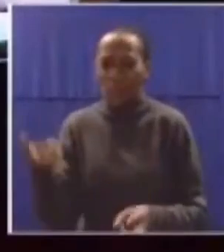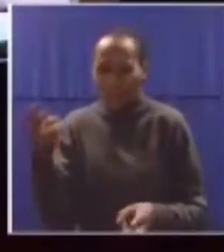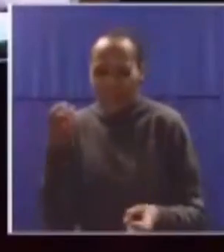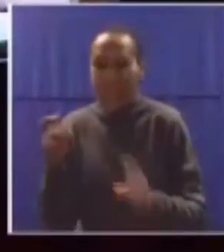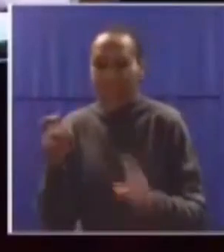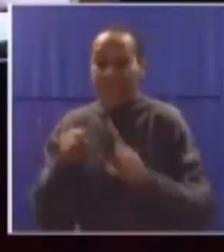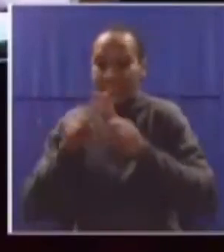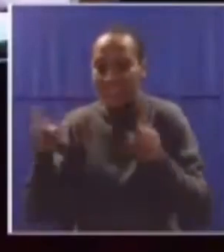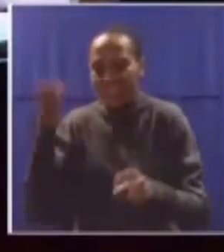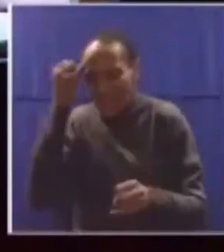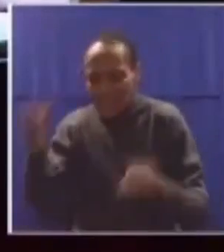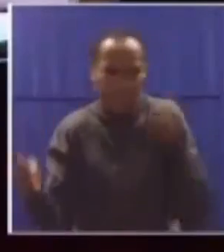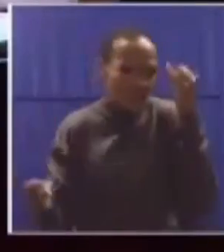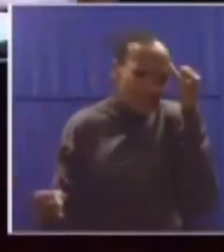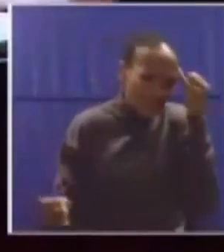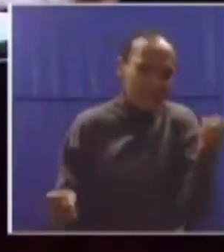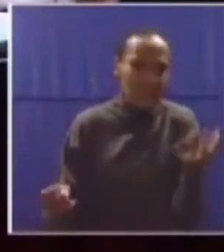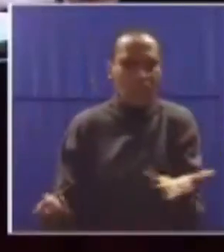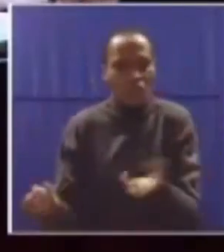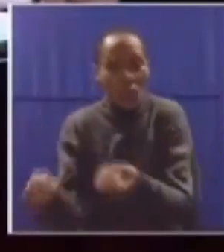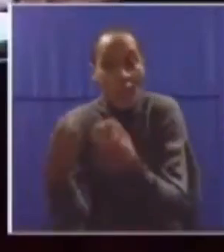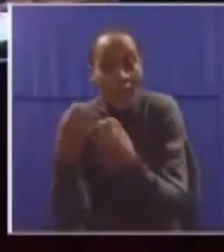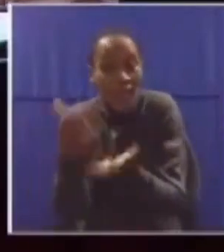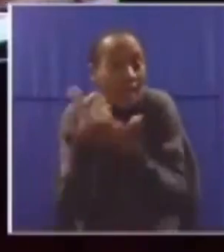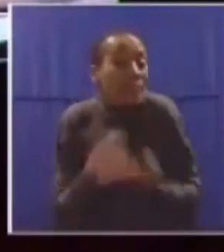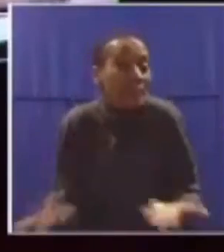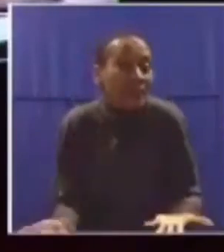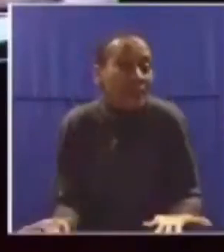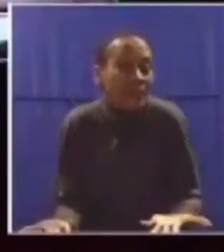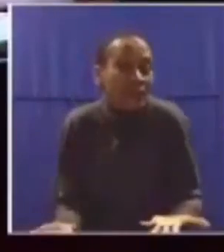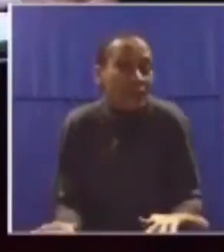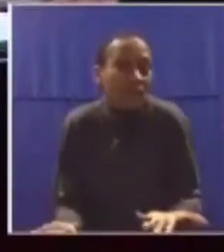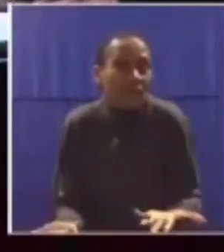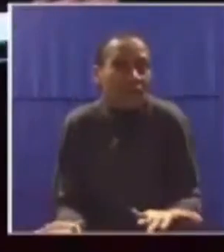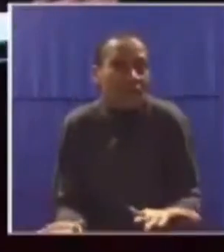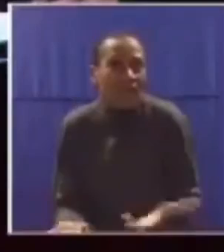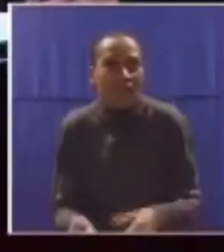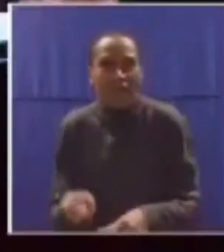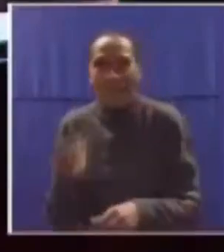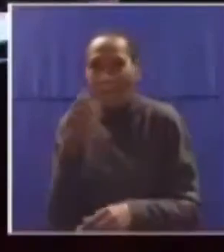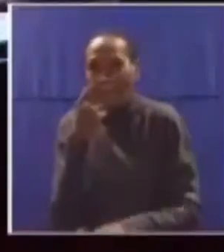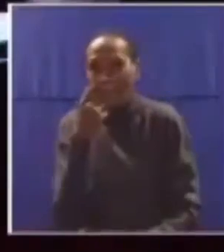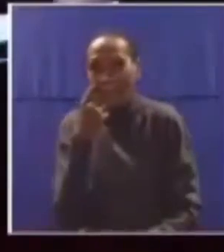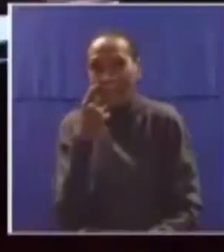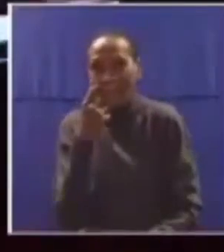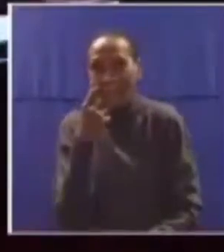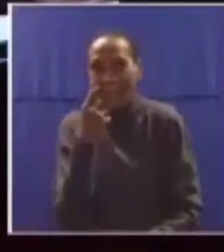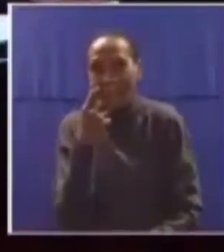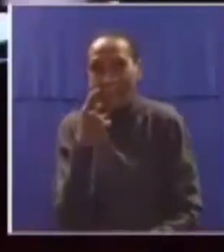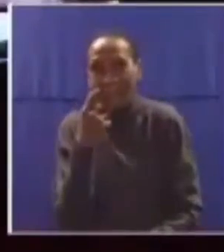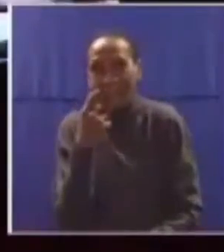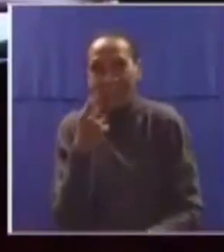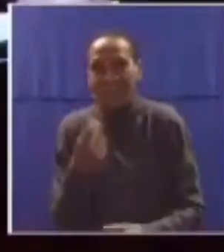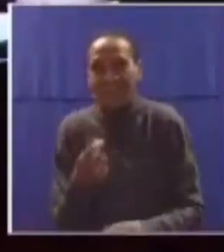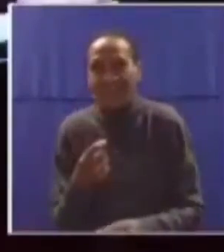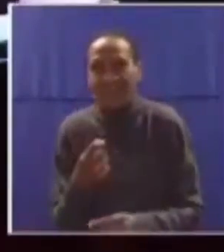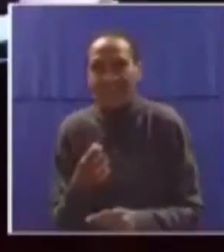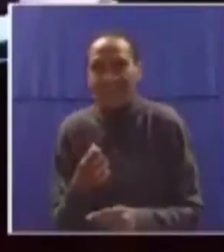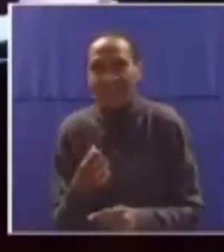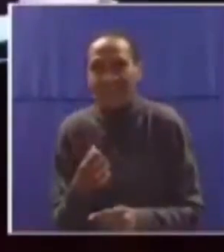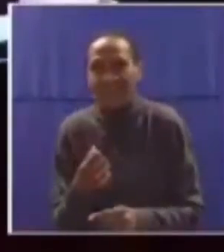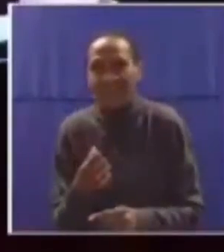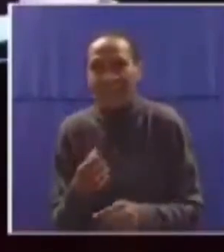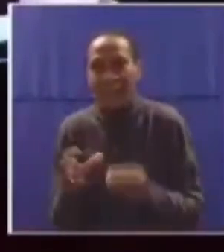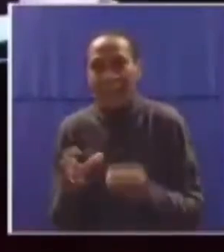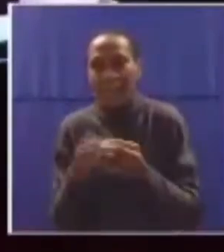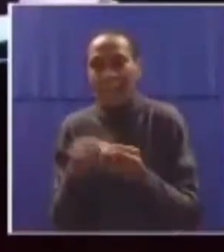different perspective that enriches your view. Remember that I have, and he does it without failure. He's stuck